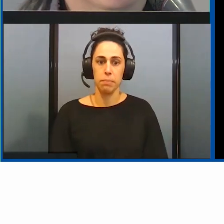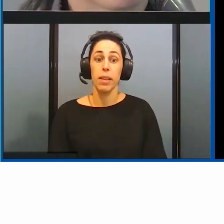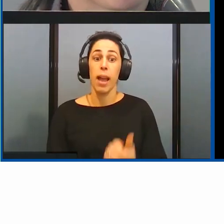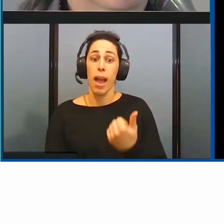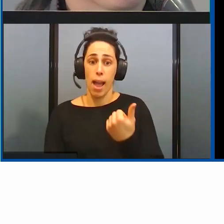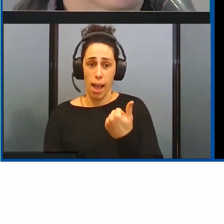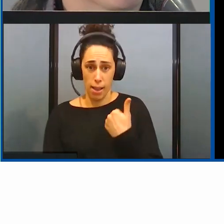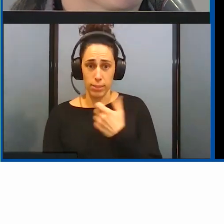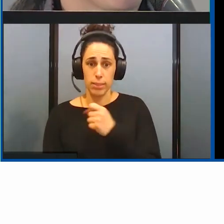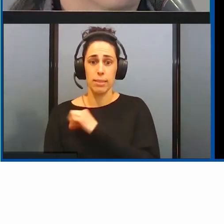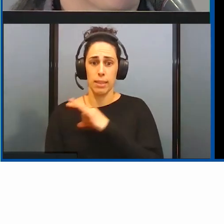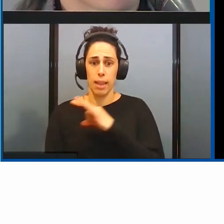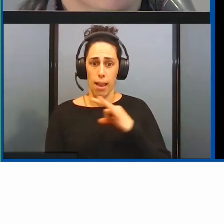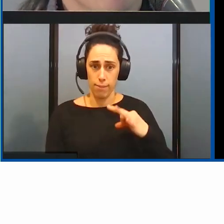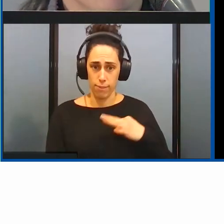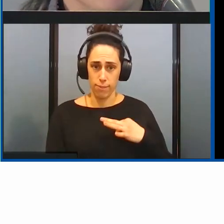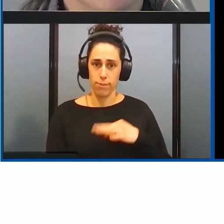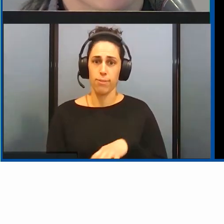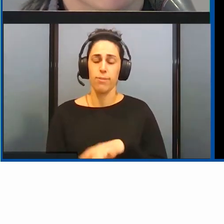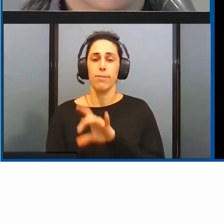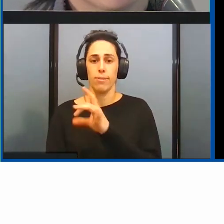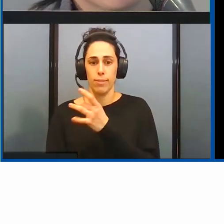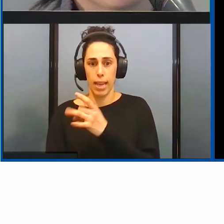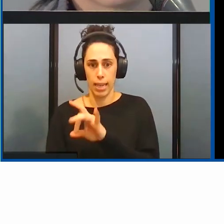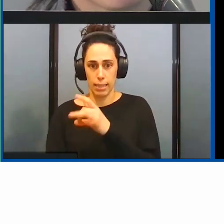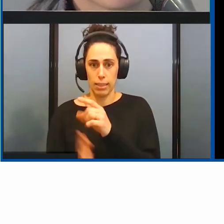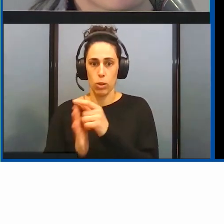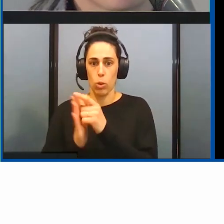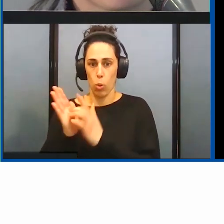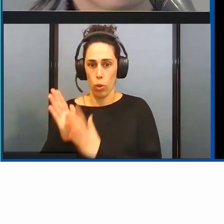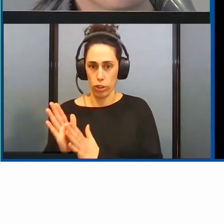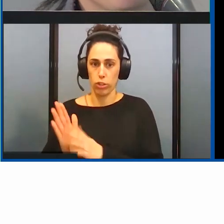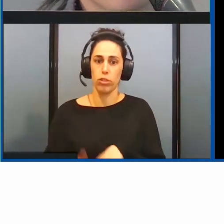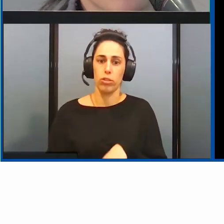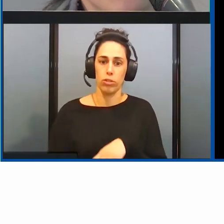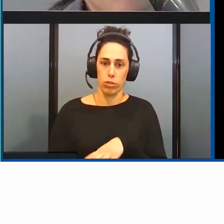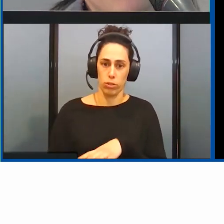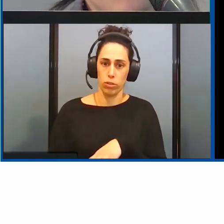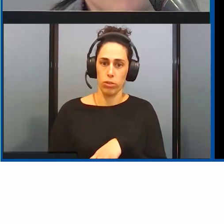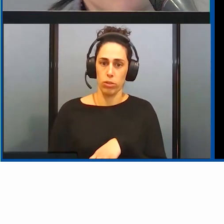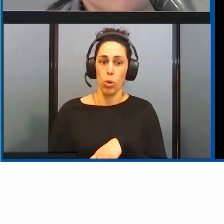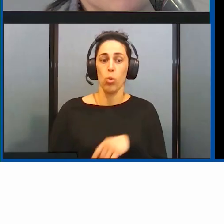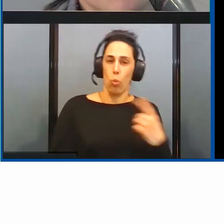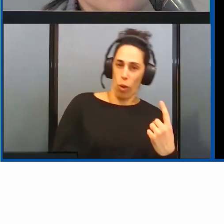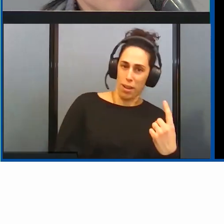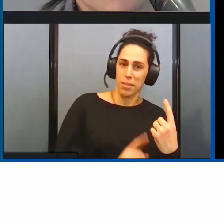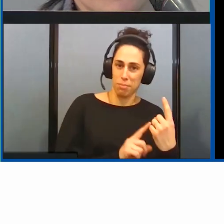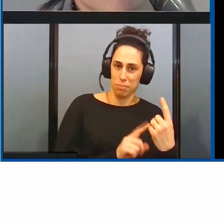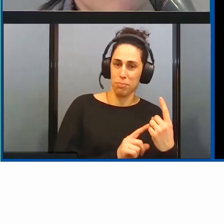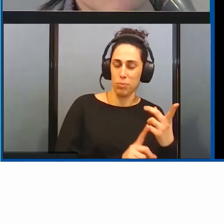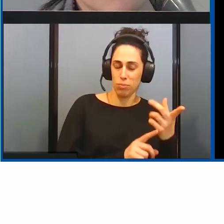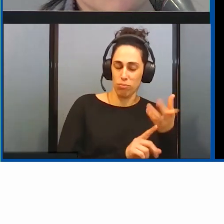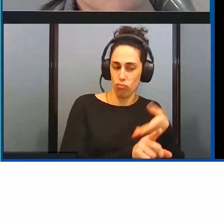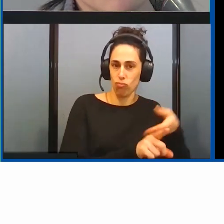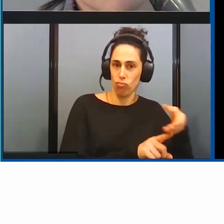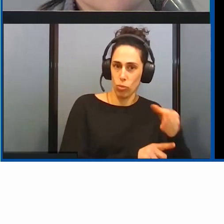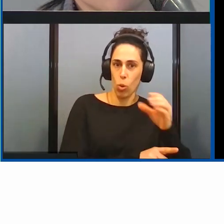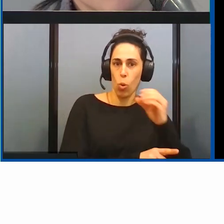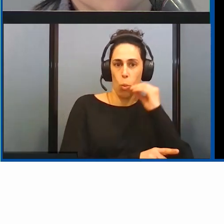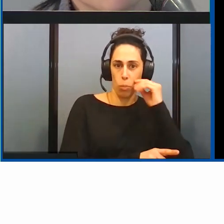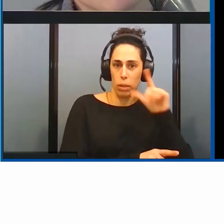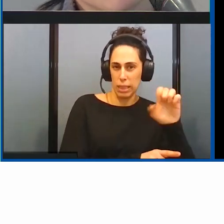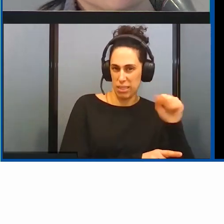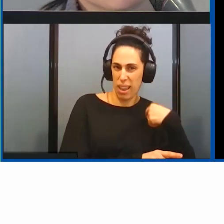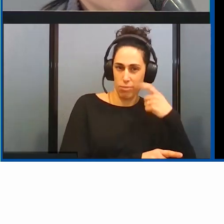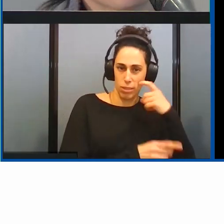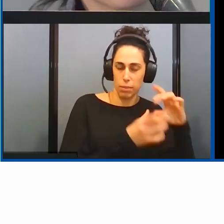is the one that works with the homeless youth population. And I'll talk a couple of the other lawyers and their dedicated mandates. So